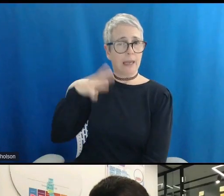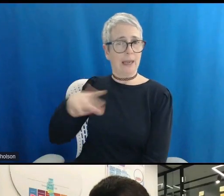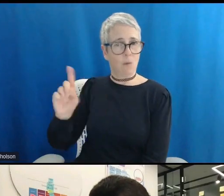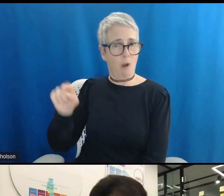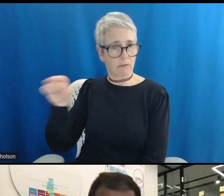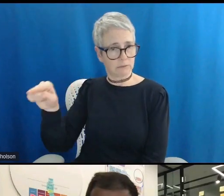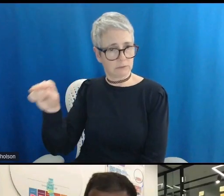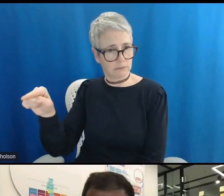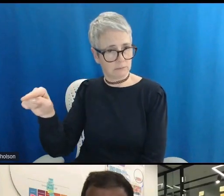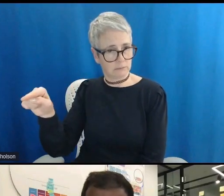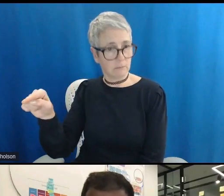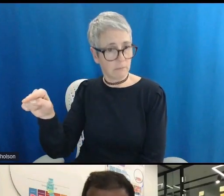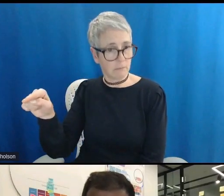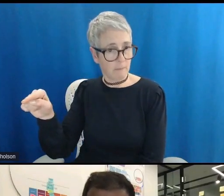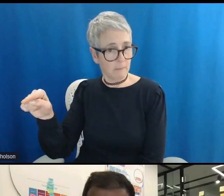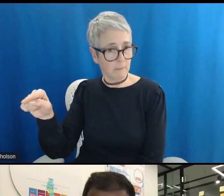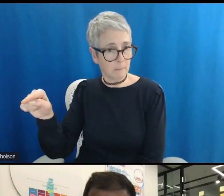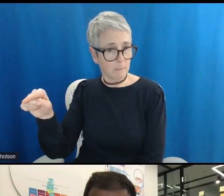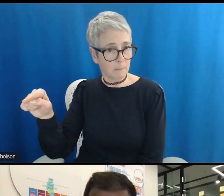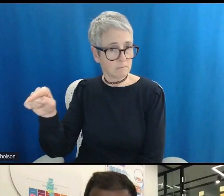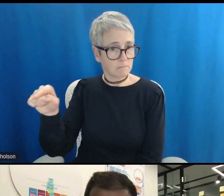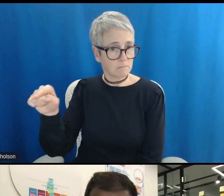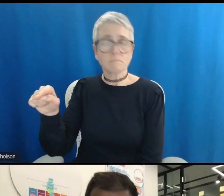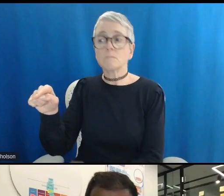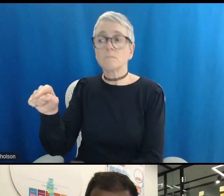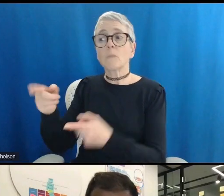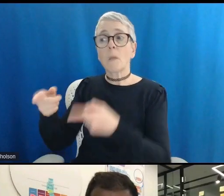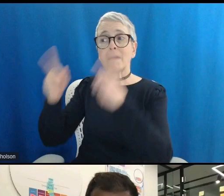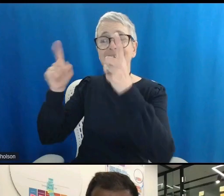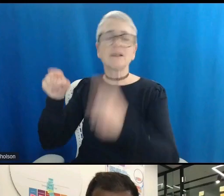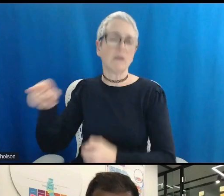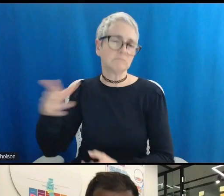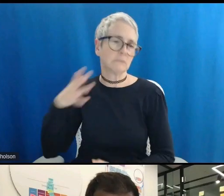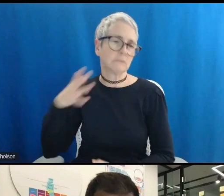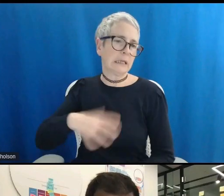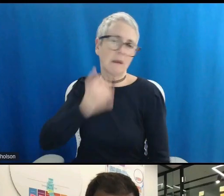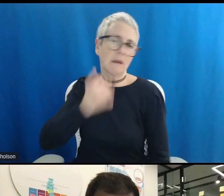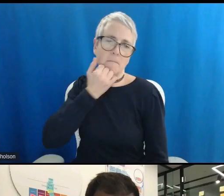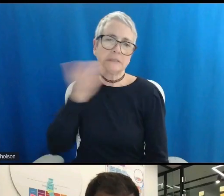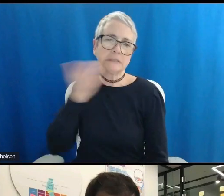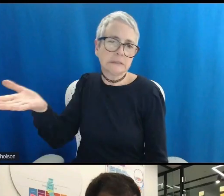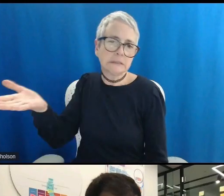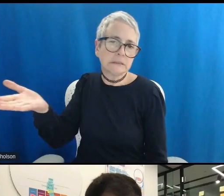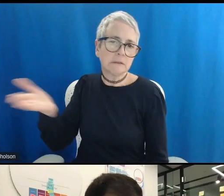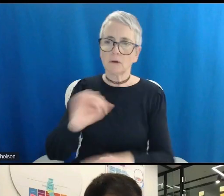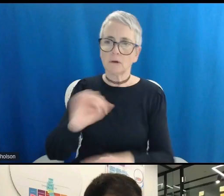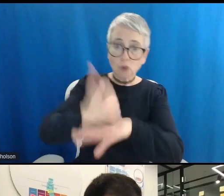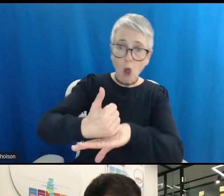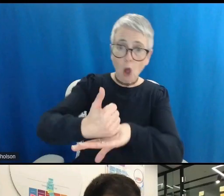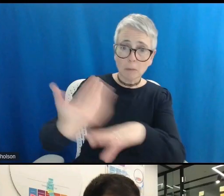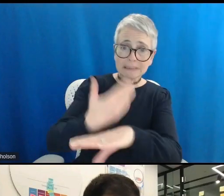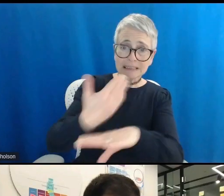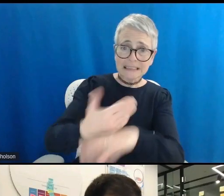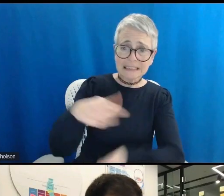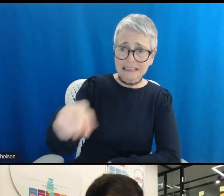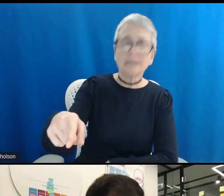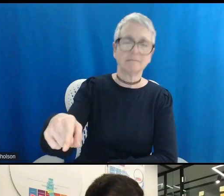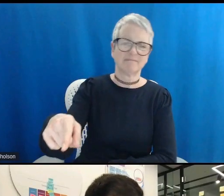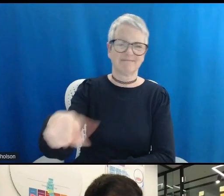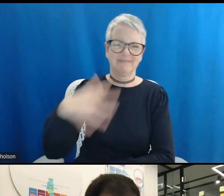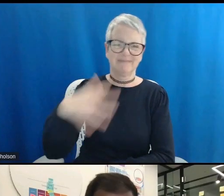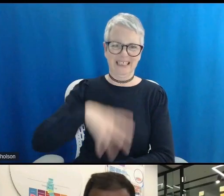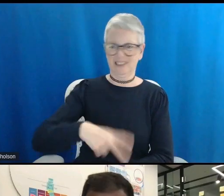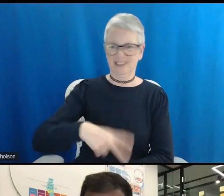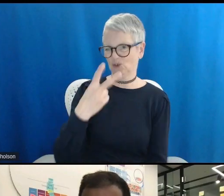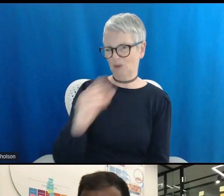the space that you're speaking to. And obviously, if you're speaking to ministers, that will be very different to if I'm a startup looking for 20, 50K